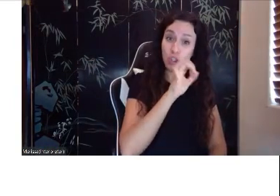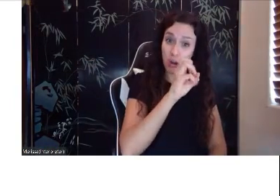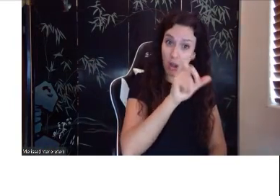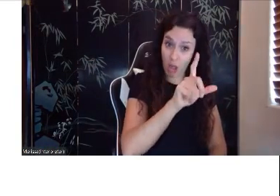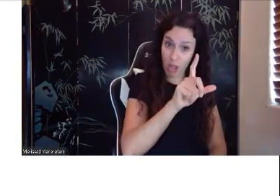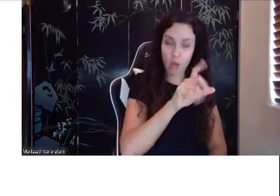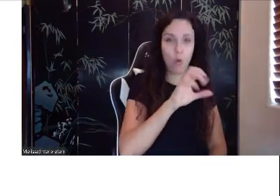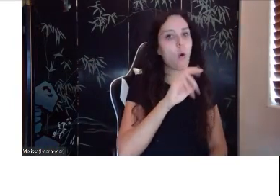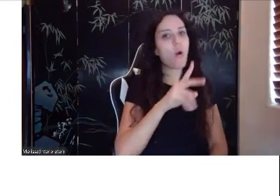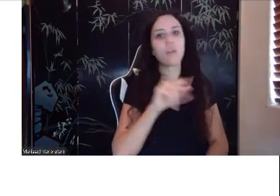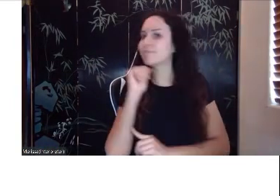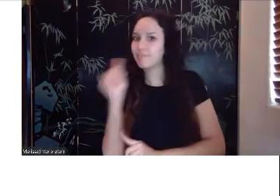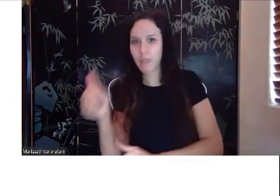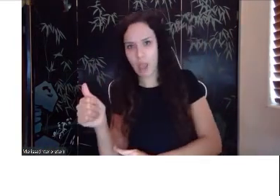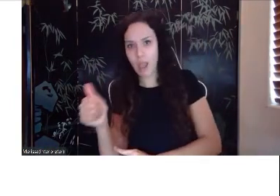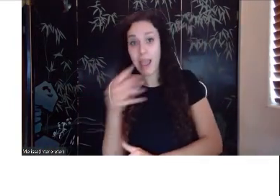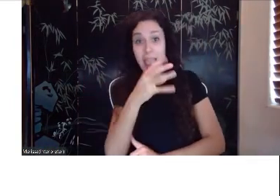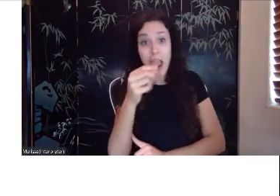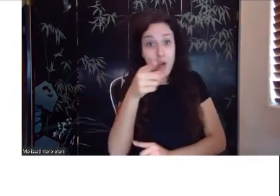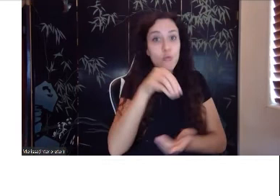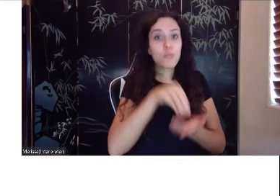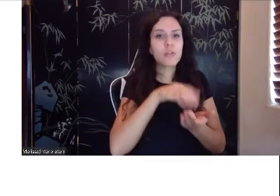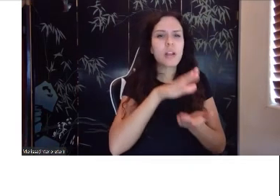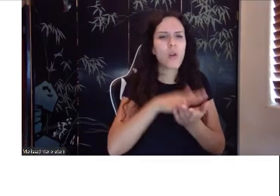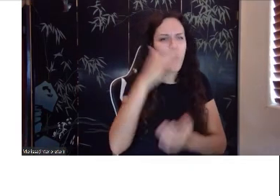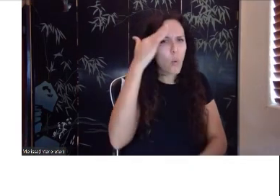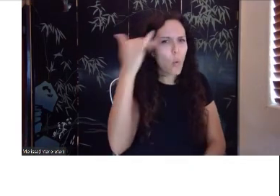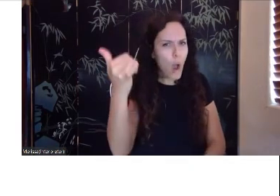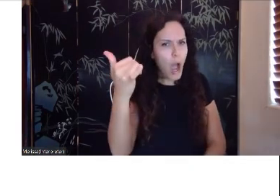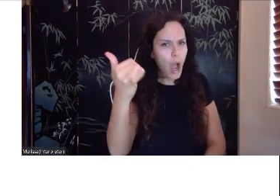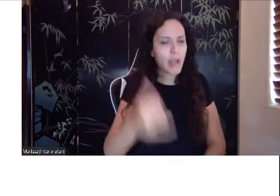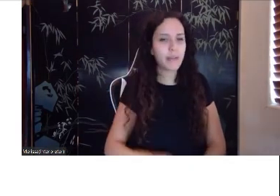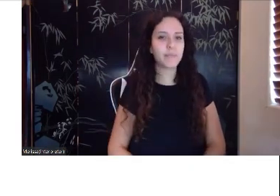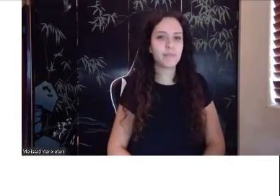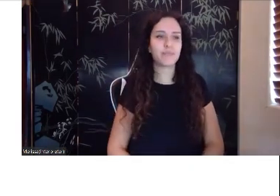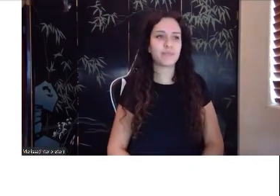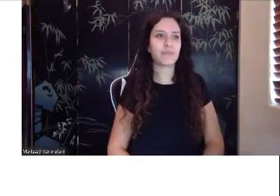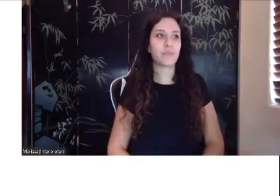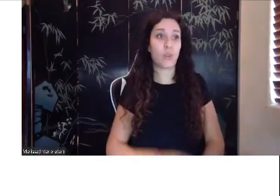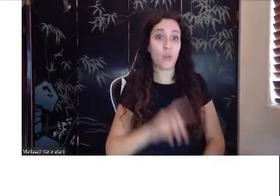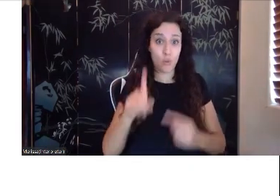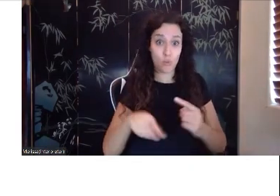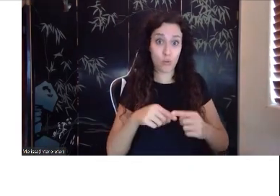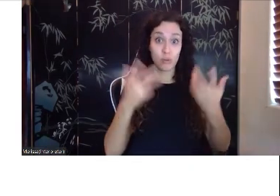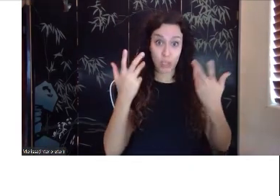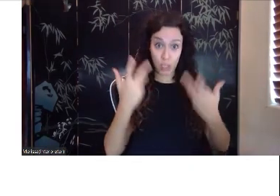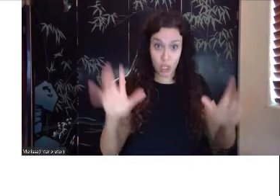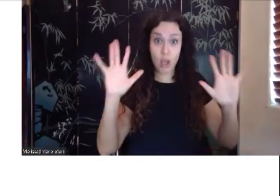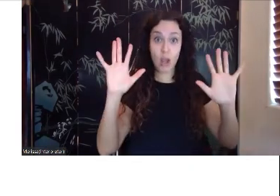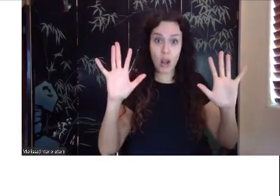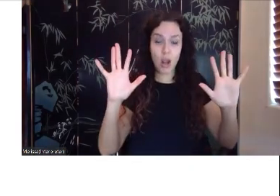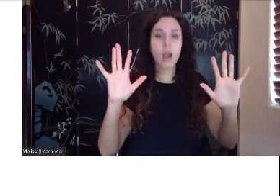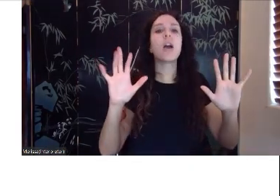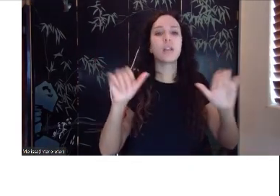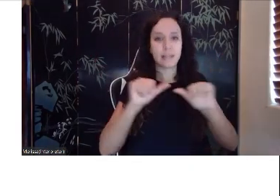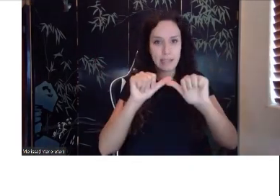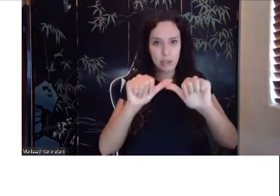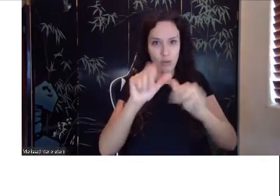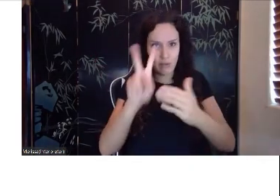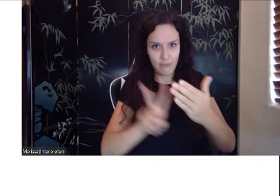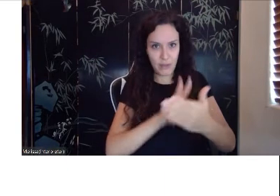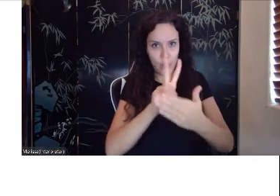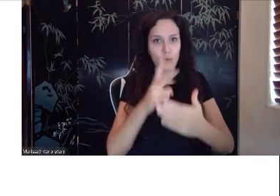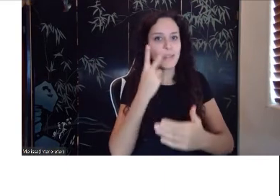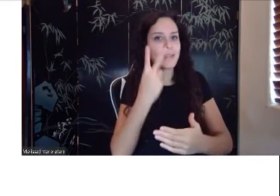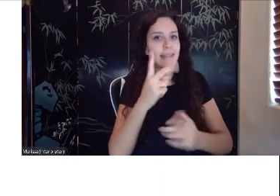you have reasons as to why. And then when you're done, press play so that you can see the